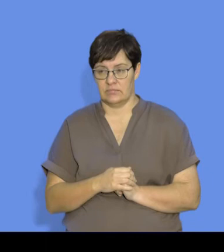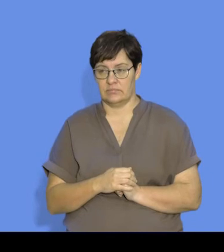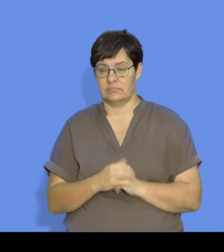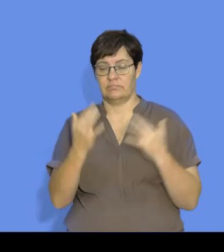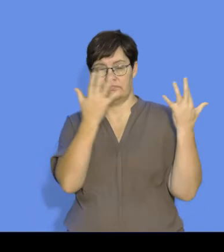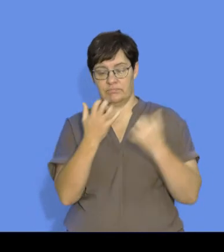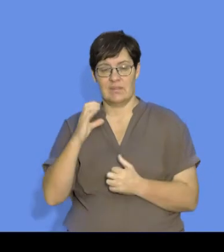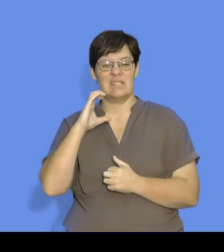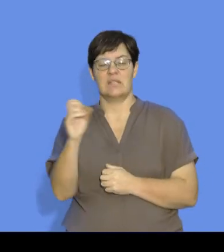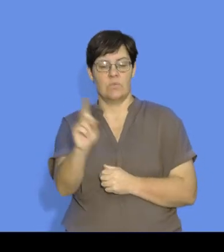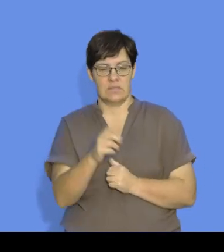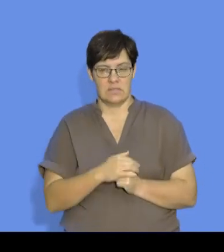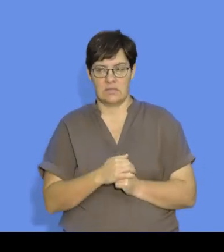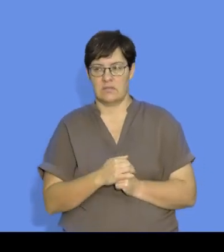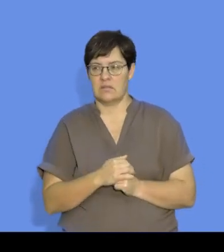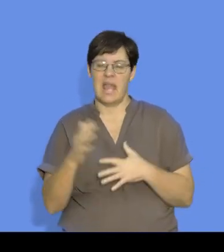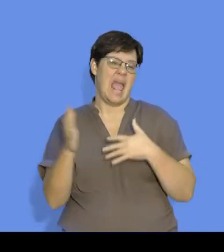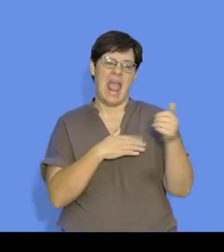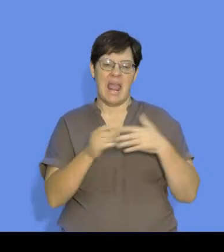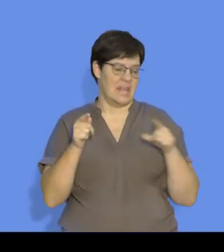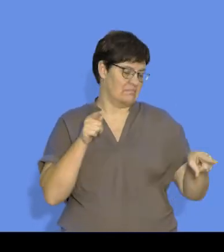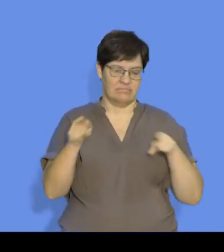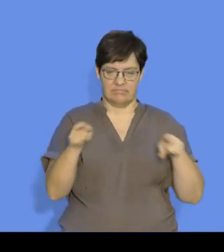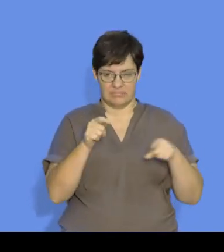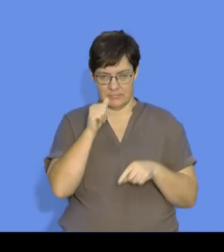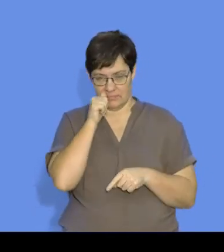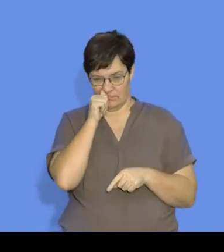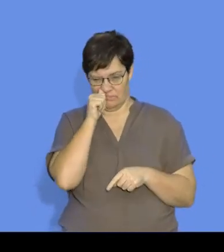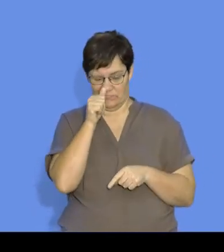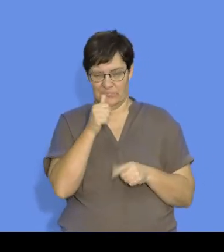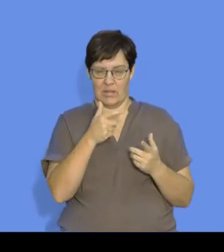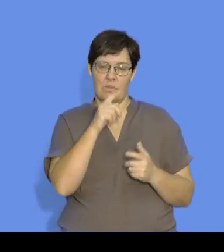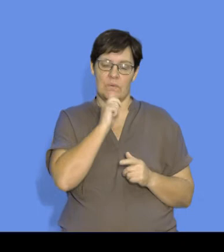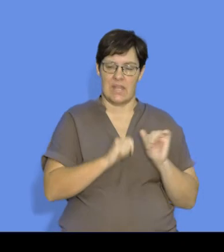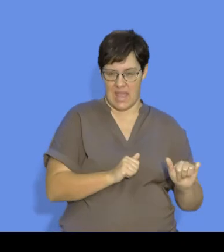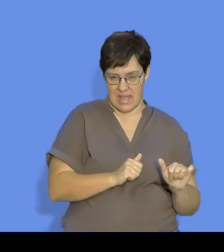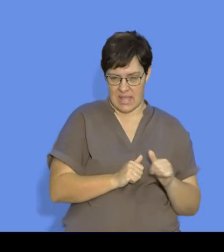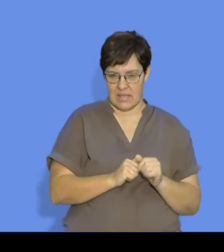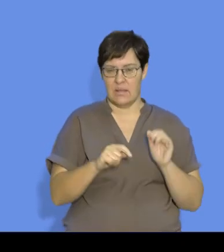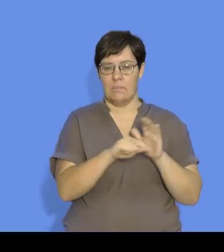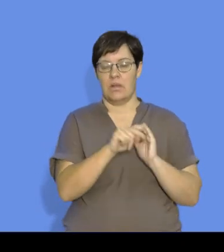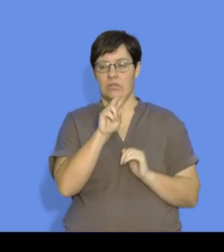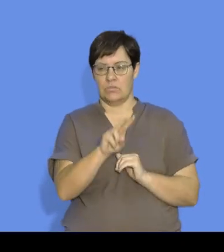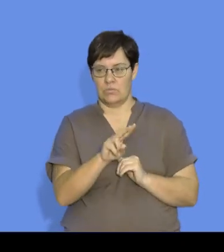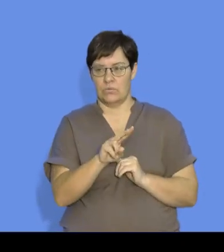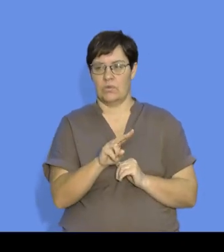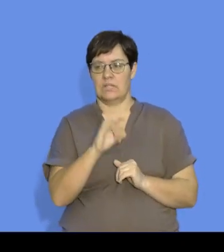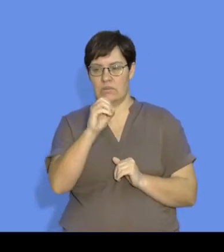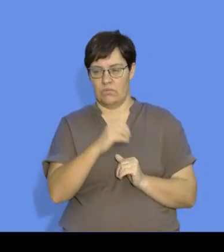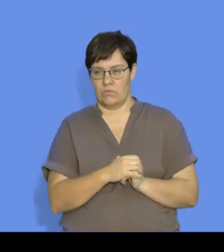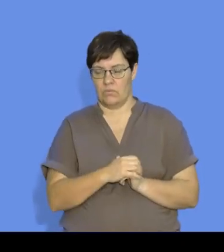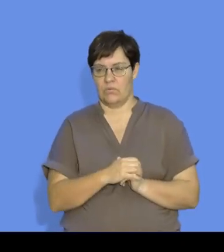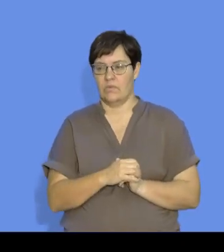To then work out what c is, I can use any of the 2 points. So let's use a, which is minus 2 and